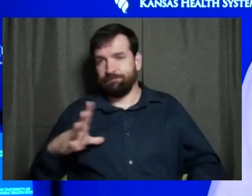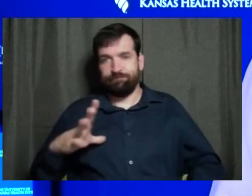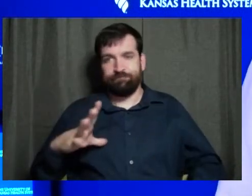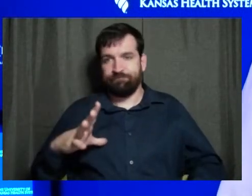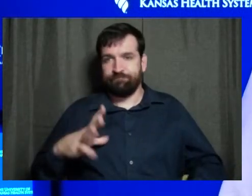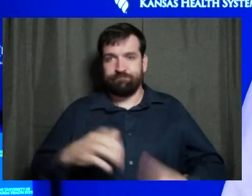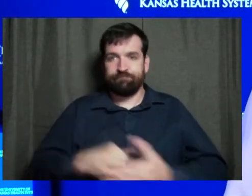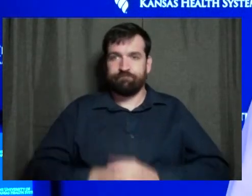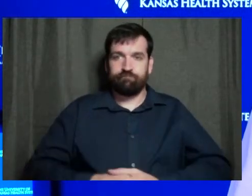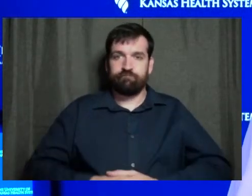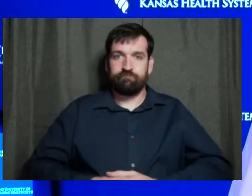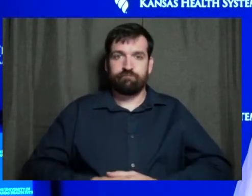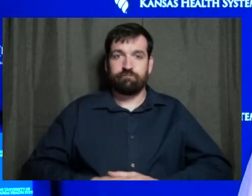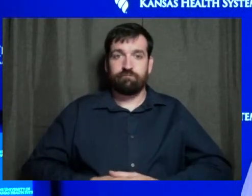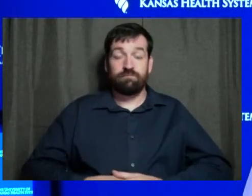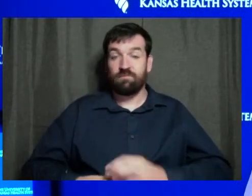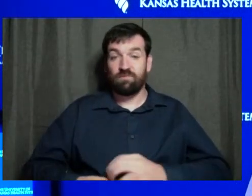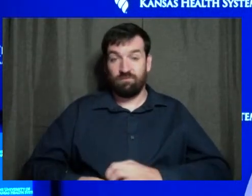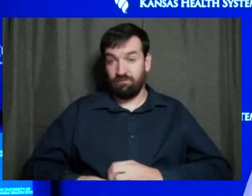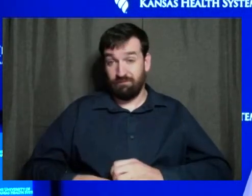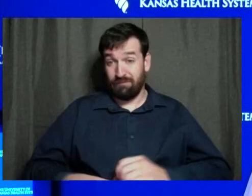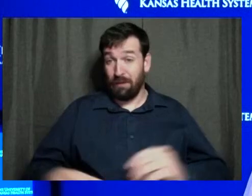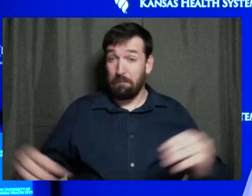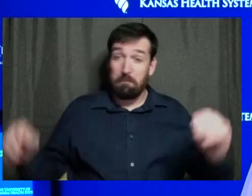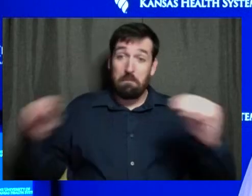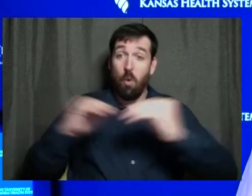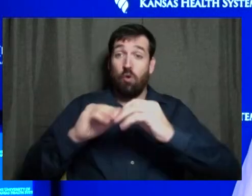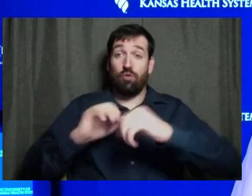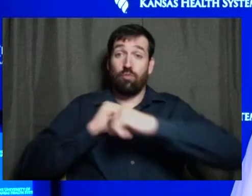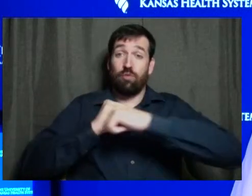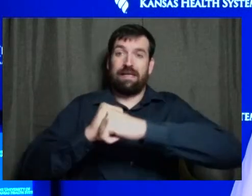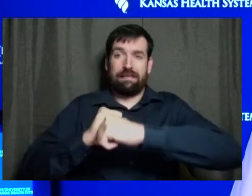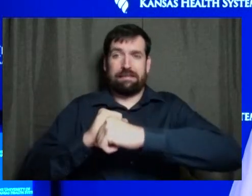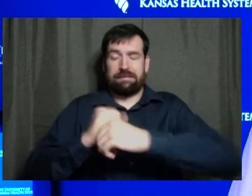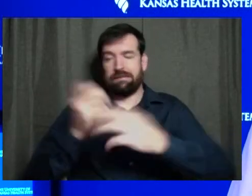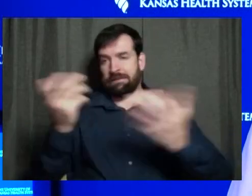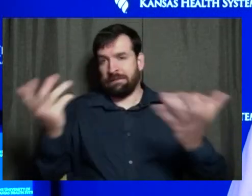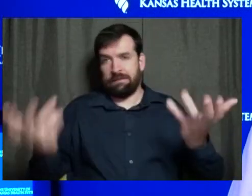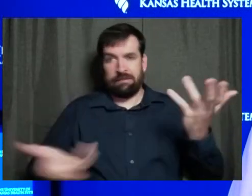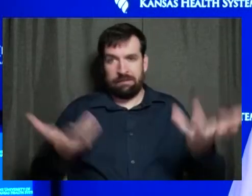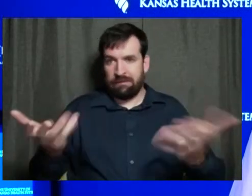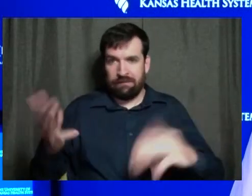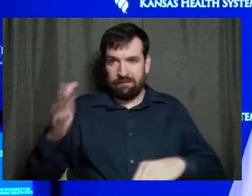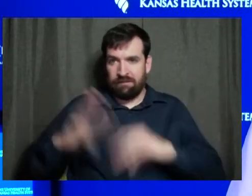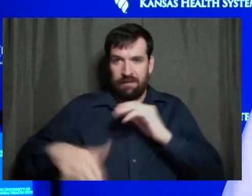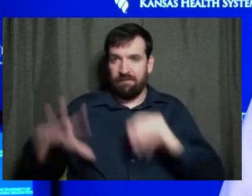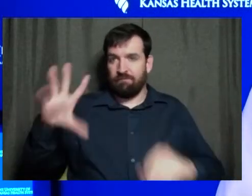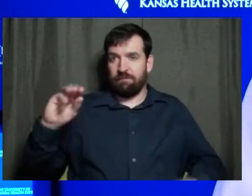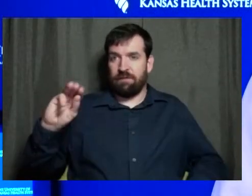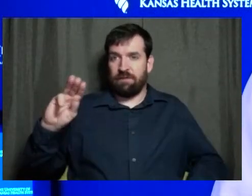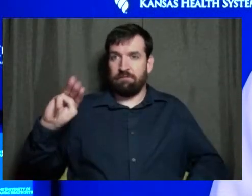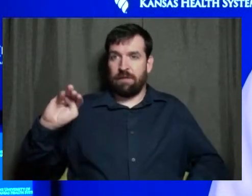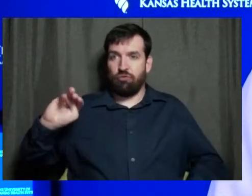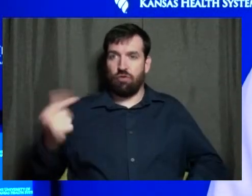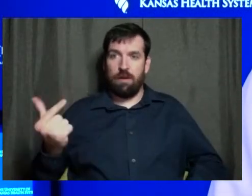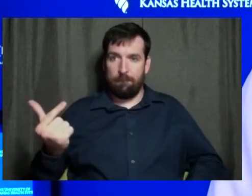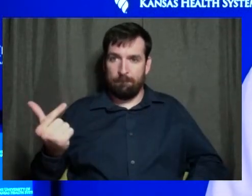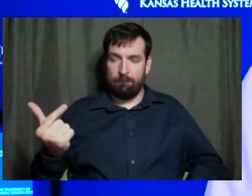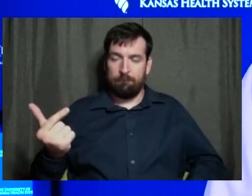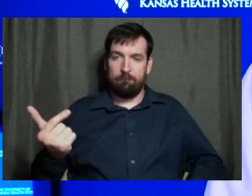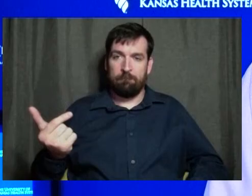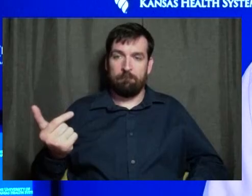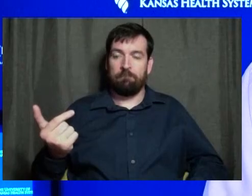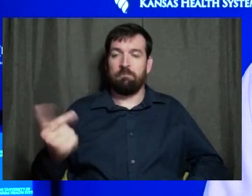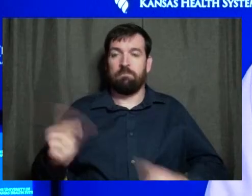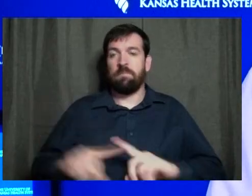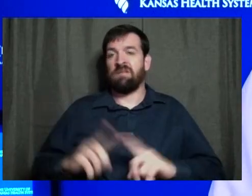through. I don't know that you're going to be more protected than with the 50 microgram dose of Moderna, but overall, you're going to